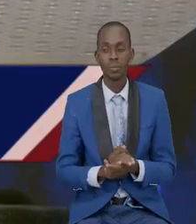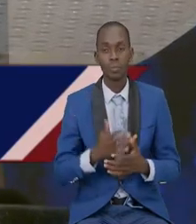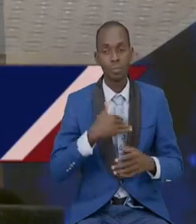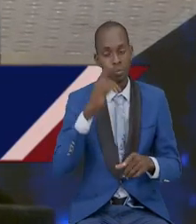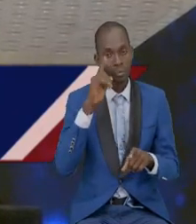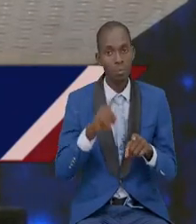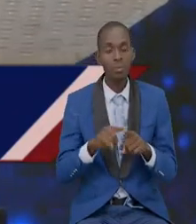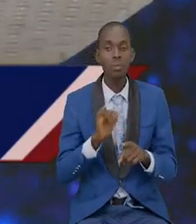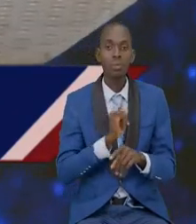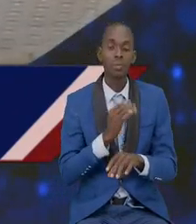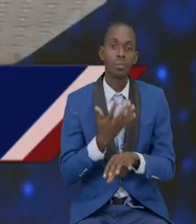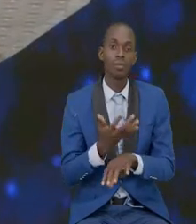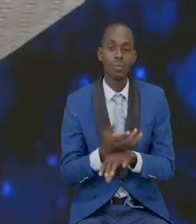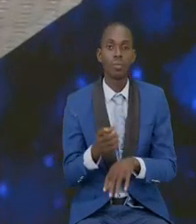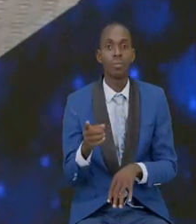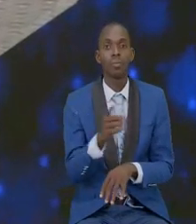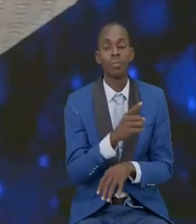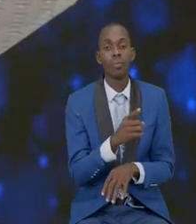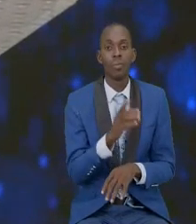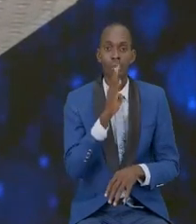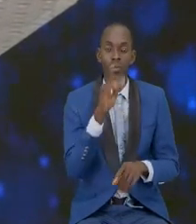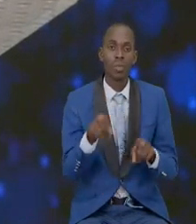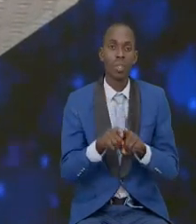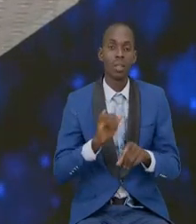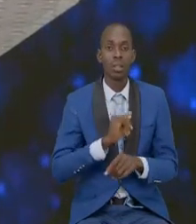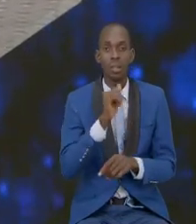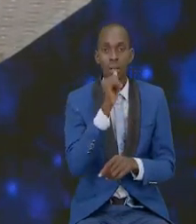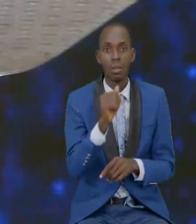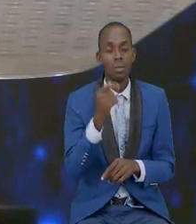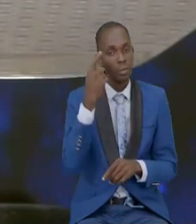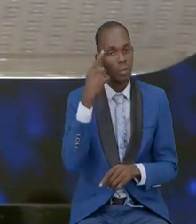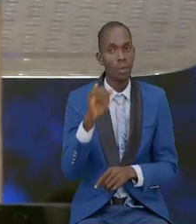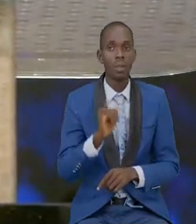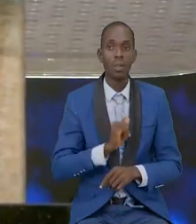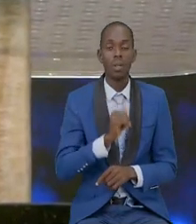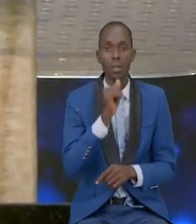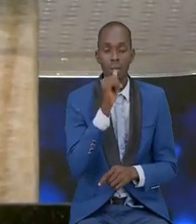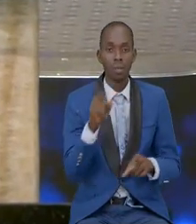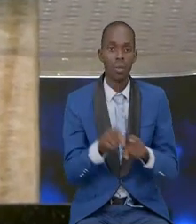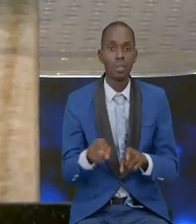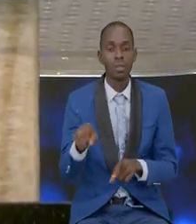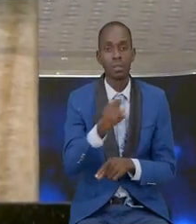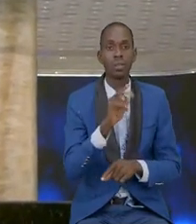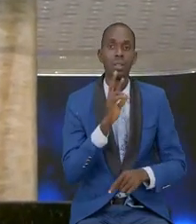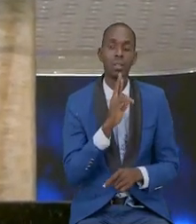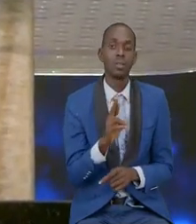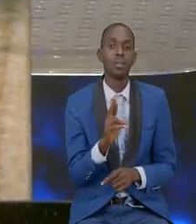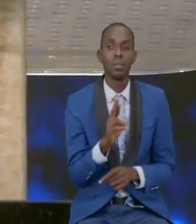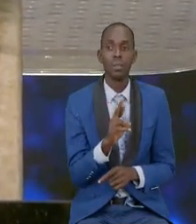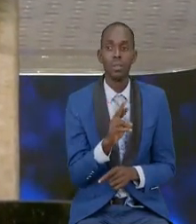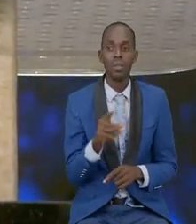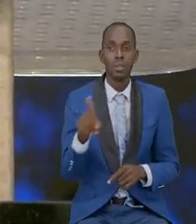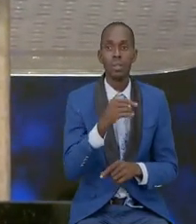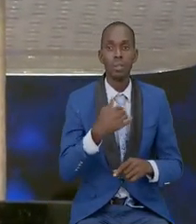beseech you, be as I am, for I am as ye are. Ye have